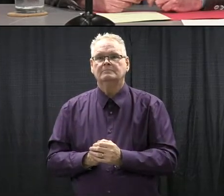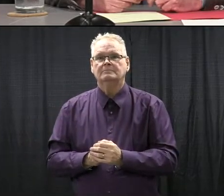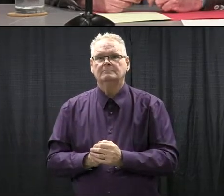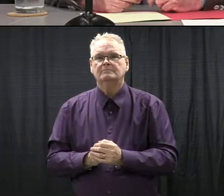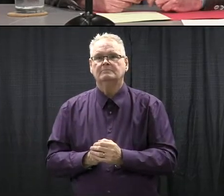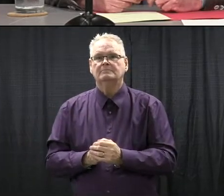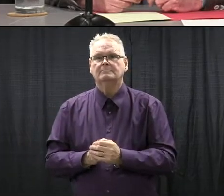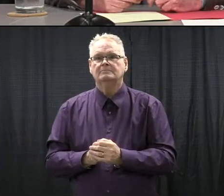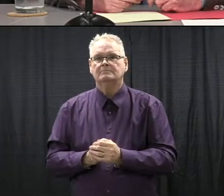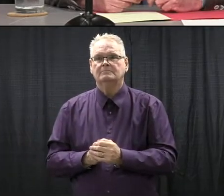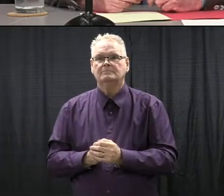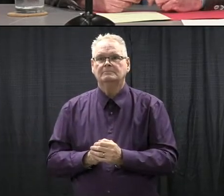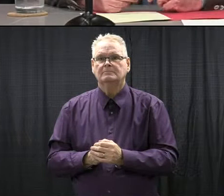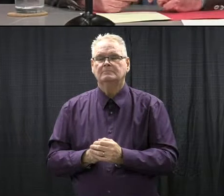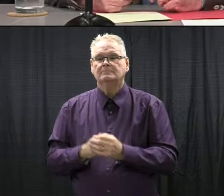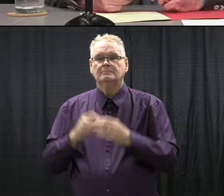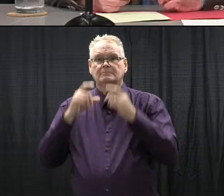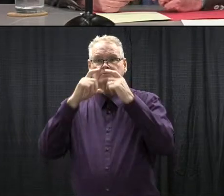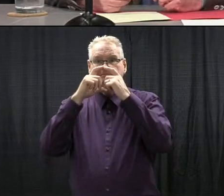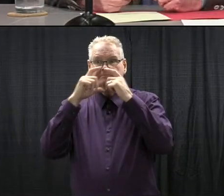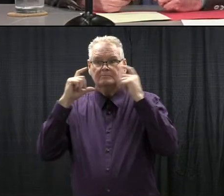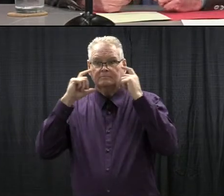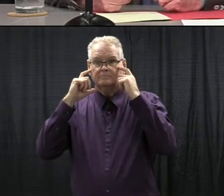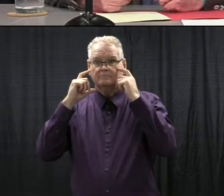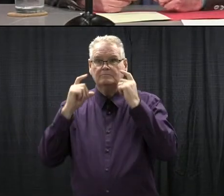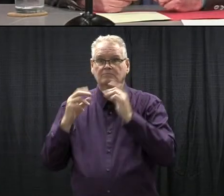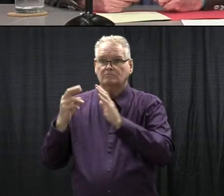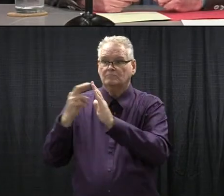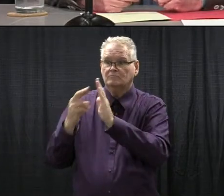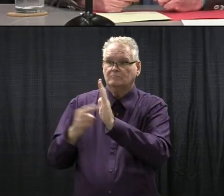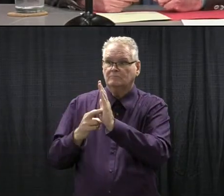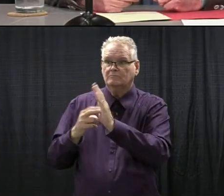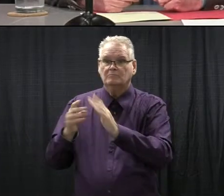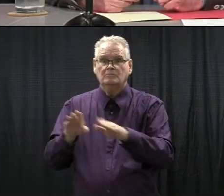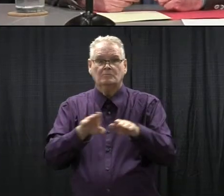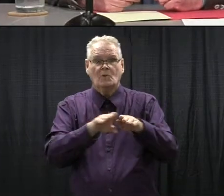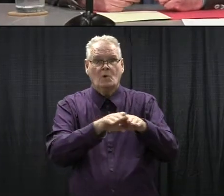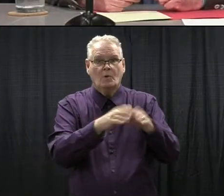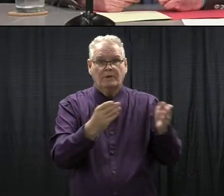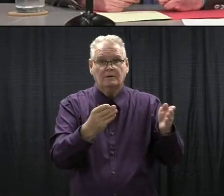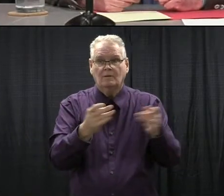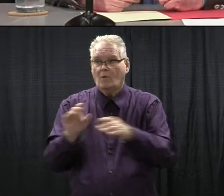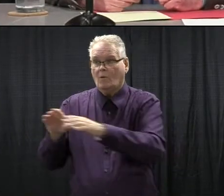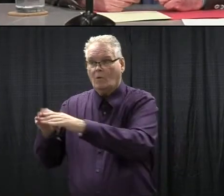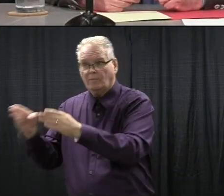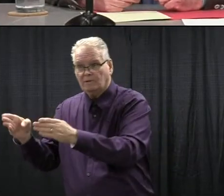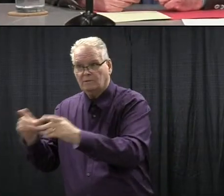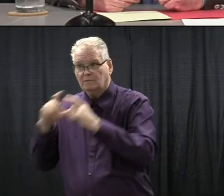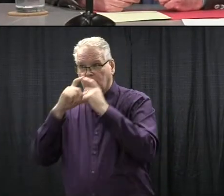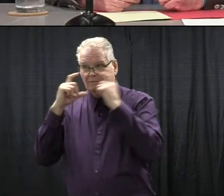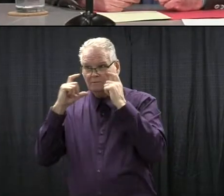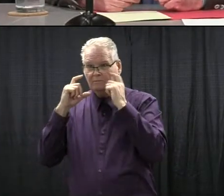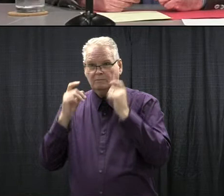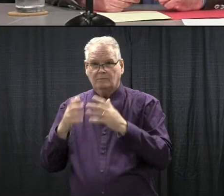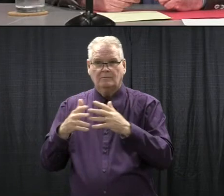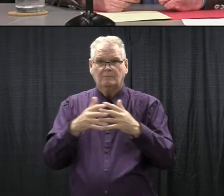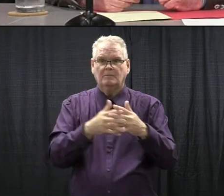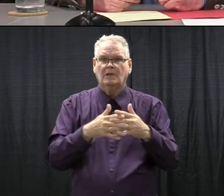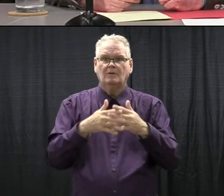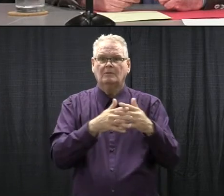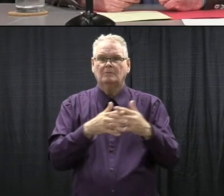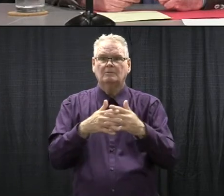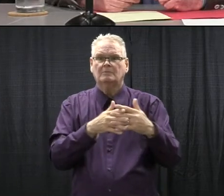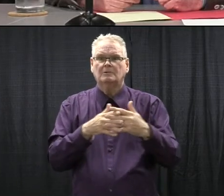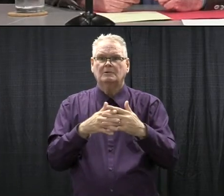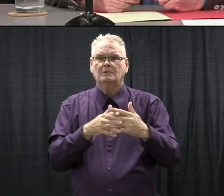any concern that as we start opening up travel, especially with places like the United States where they still have large pockets, a lot more cases